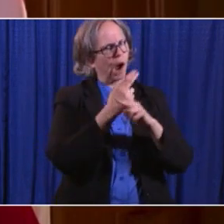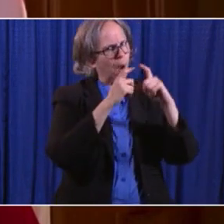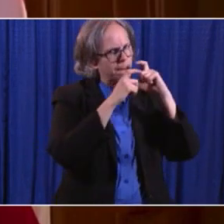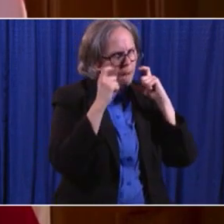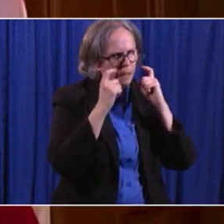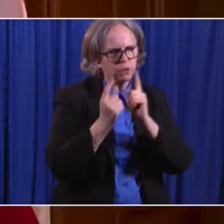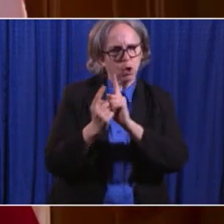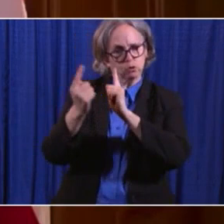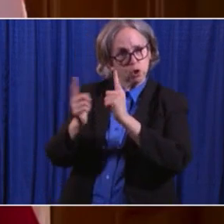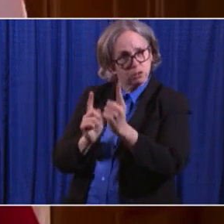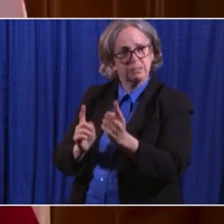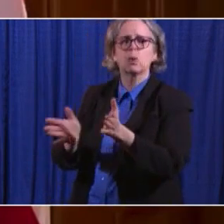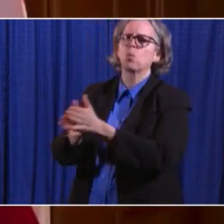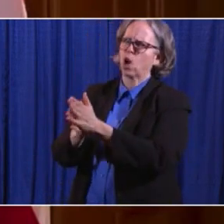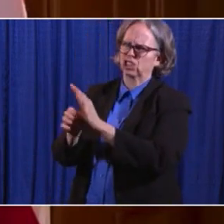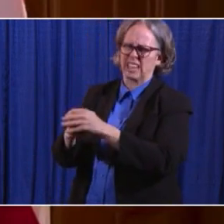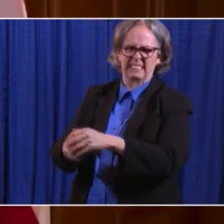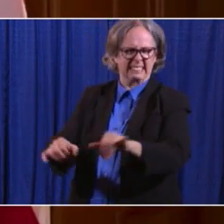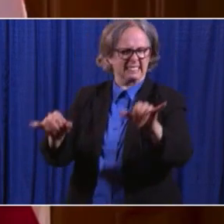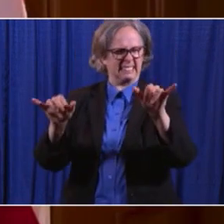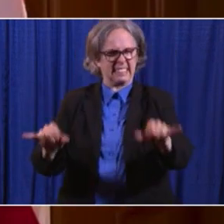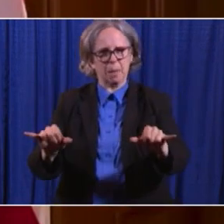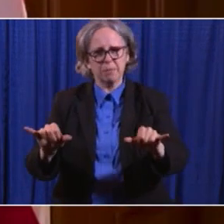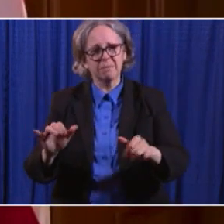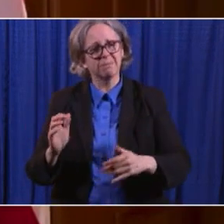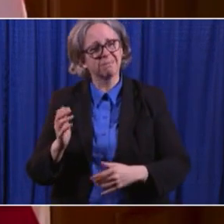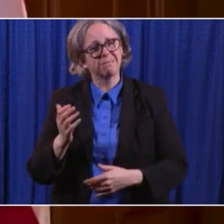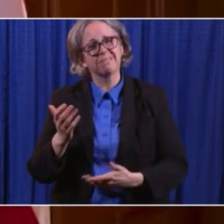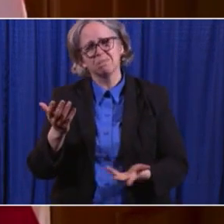Above all, common sense. Wear a mask,